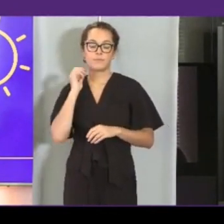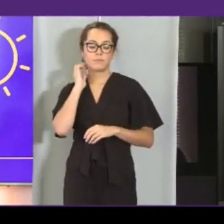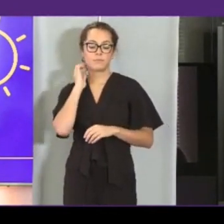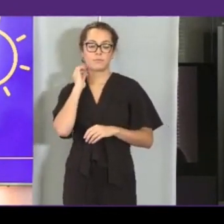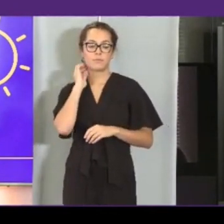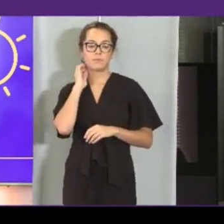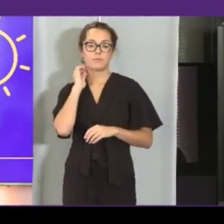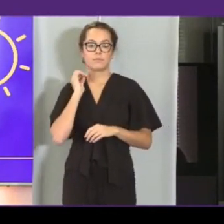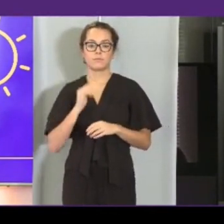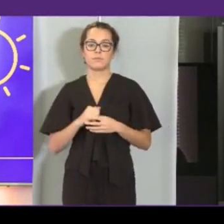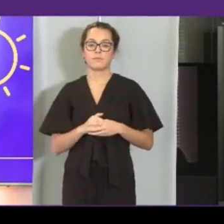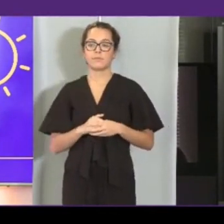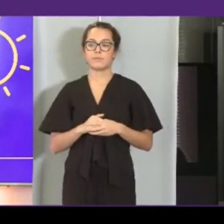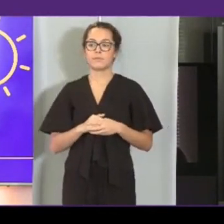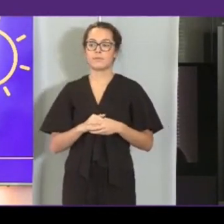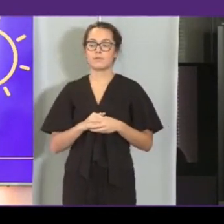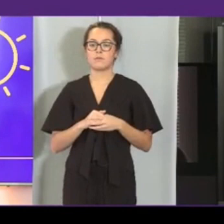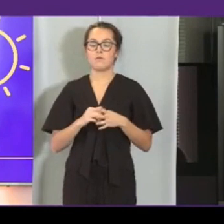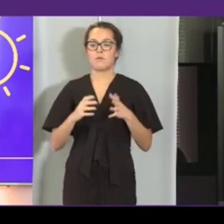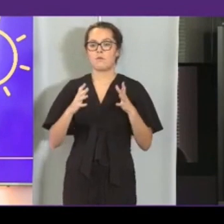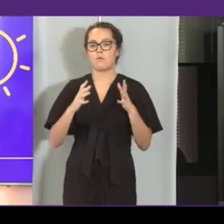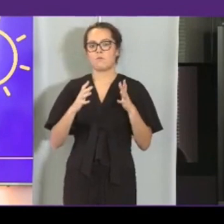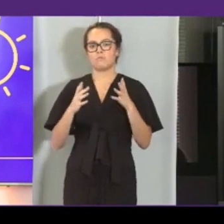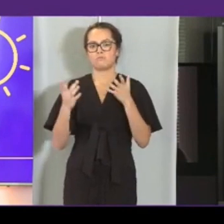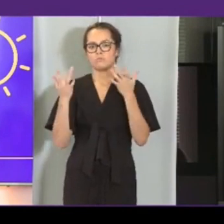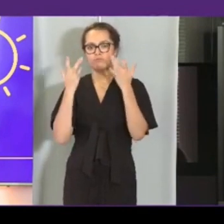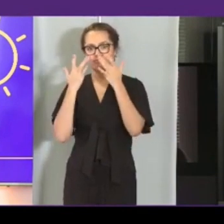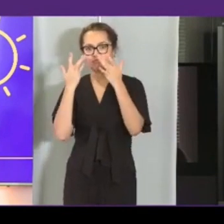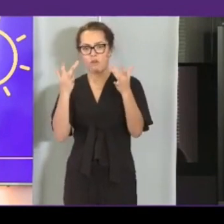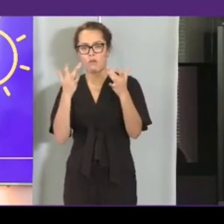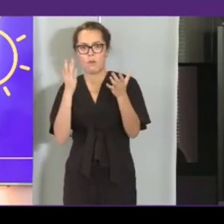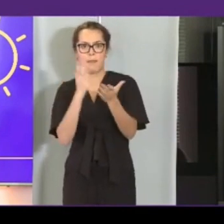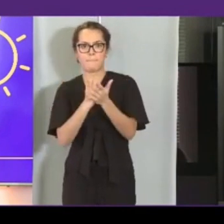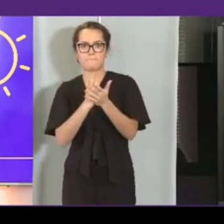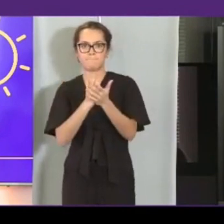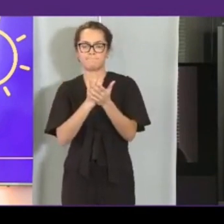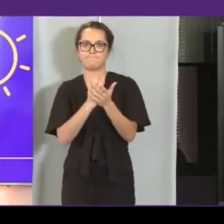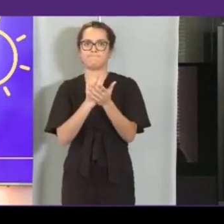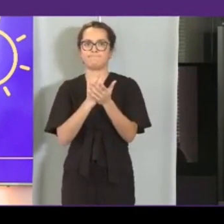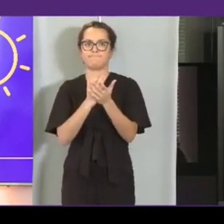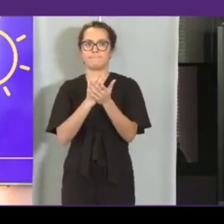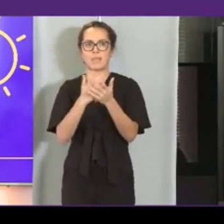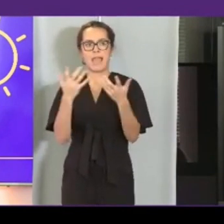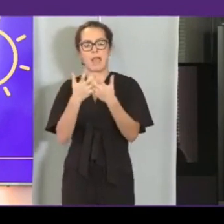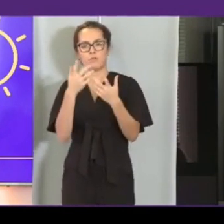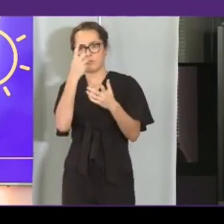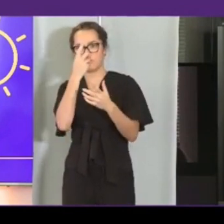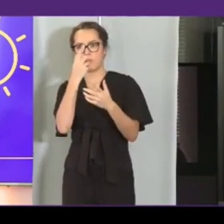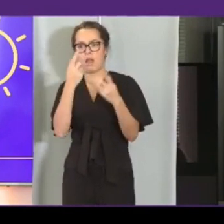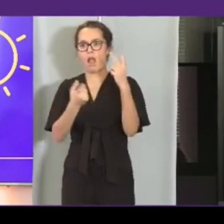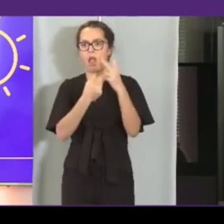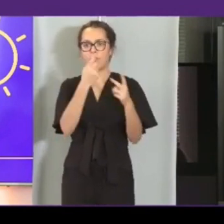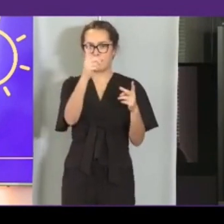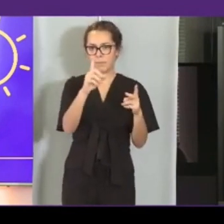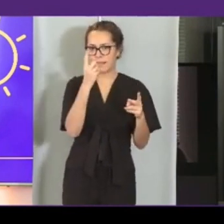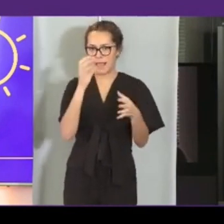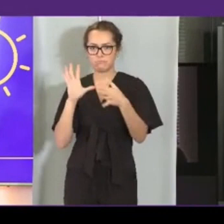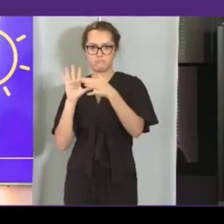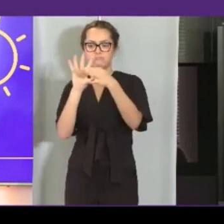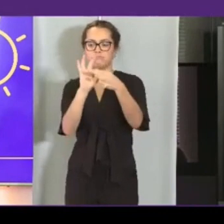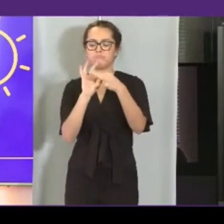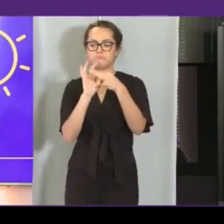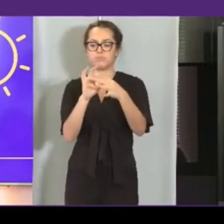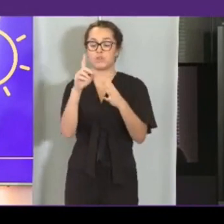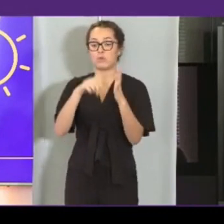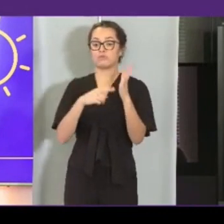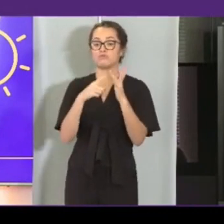way you're modelling that, I think, is showing a sort of sense of direction in terms of how other people could work with this. And so, Joseph's here from Sony.